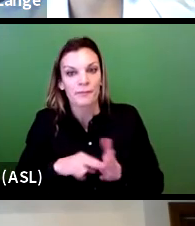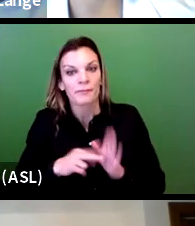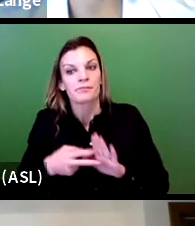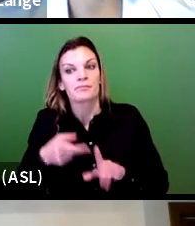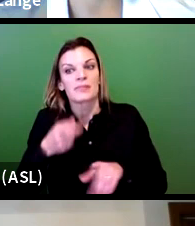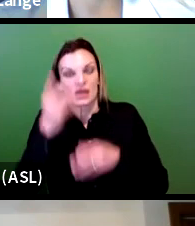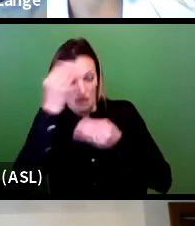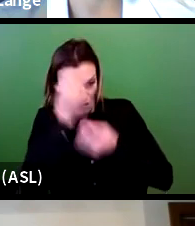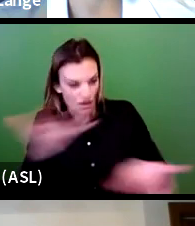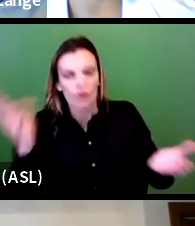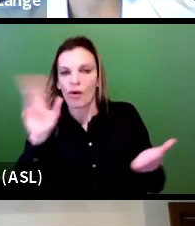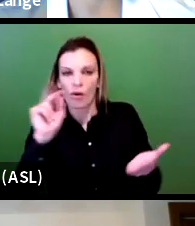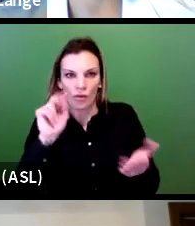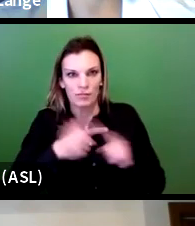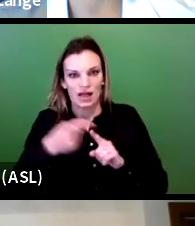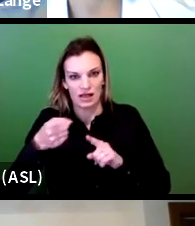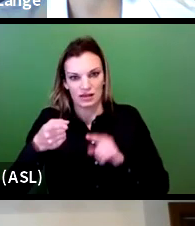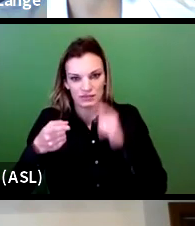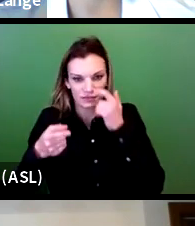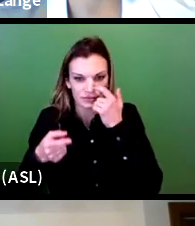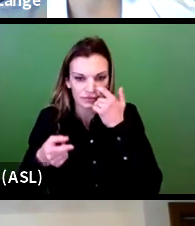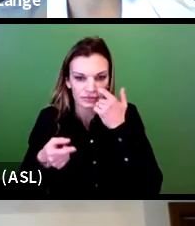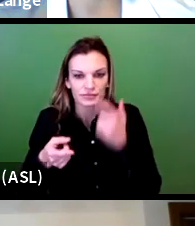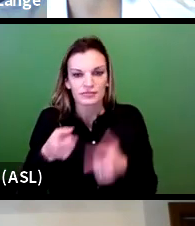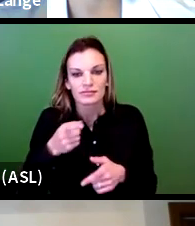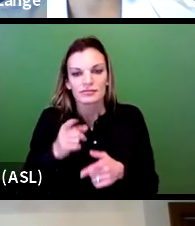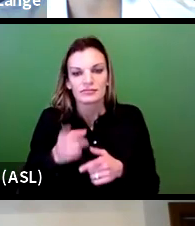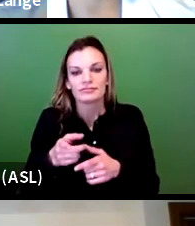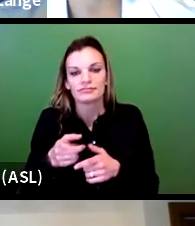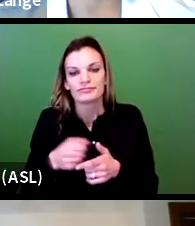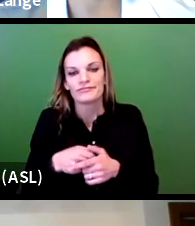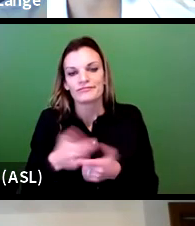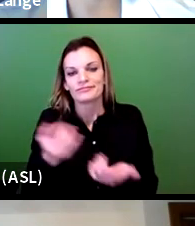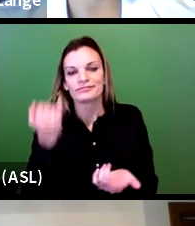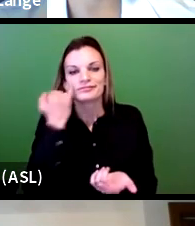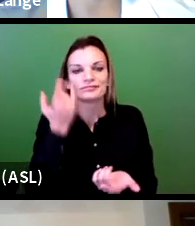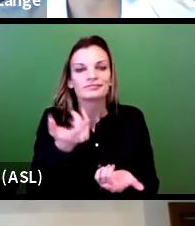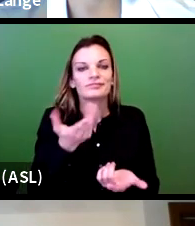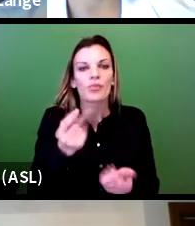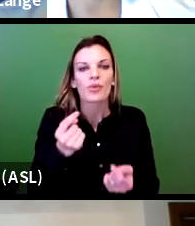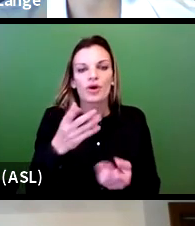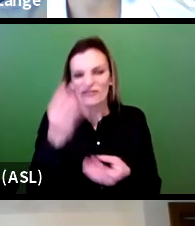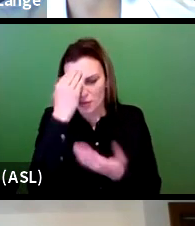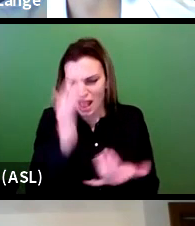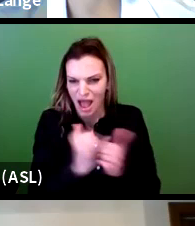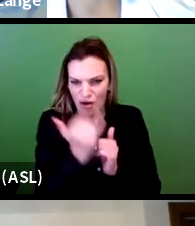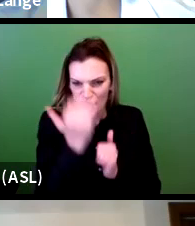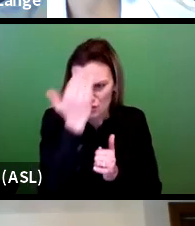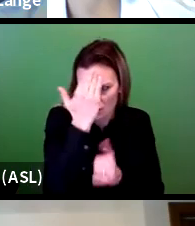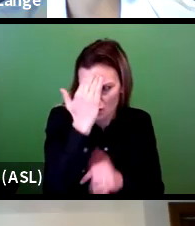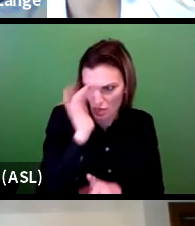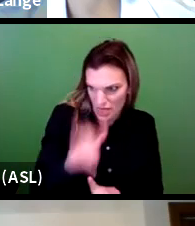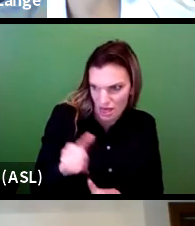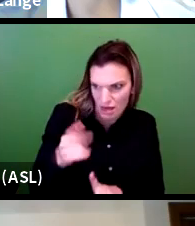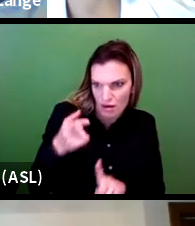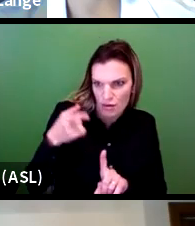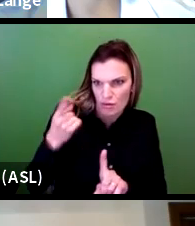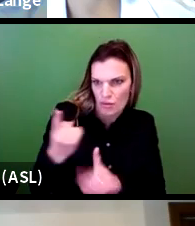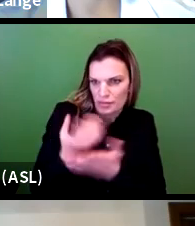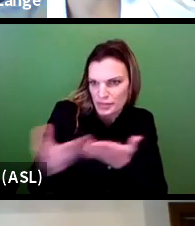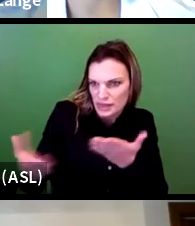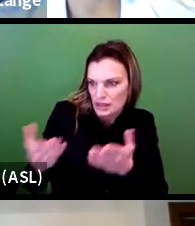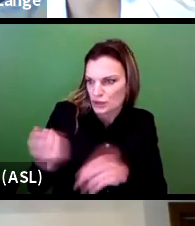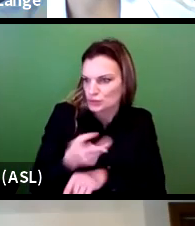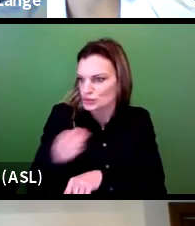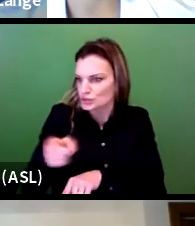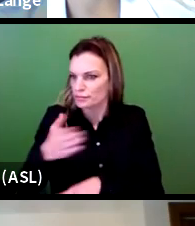they say that they only took from the personal device the public information. How do I know that was the case? Now, we have